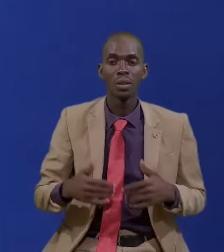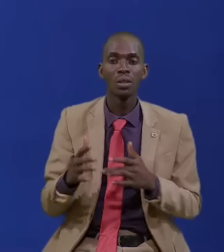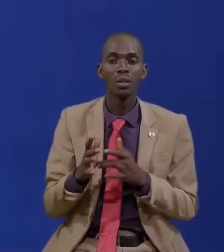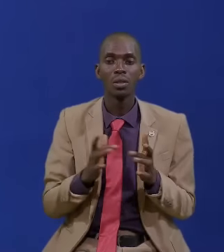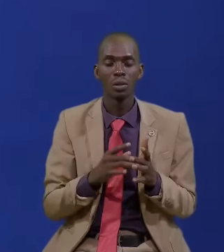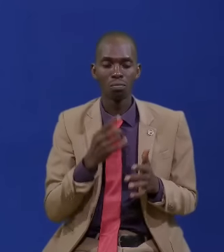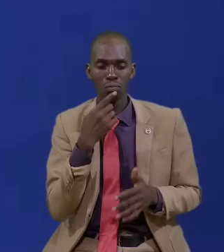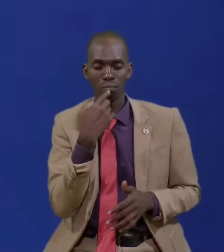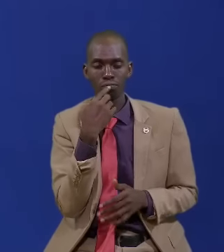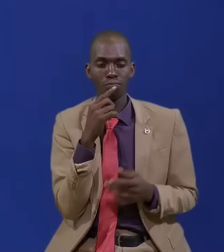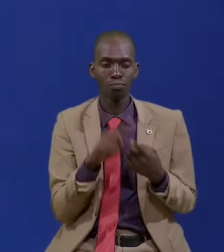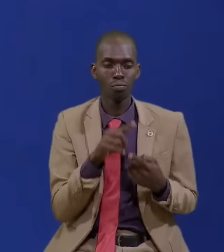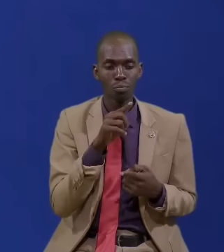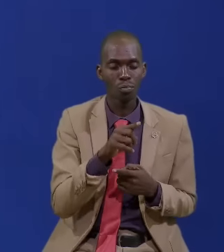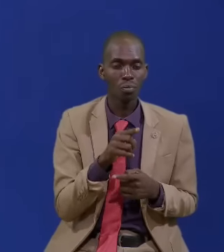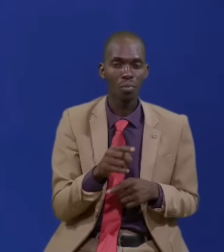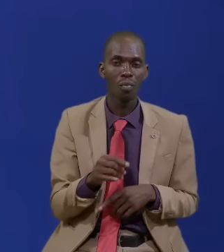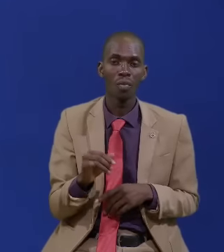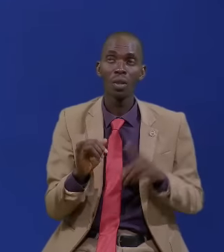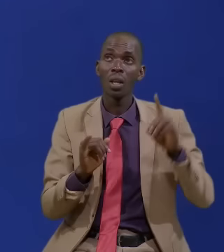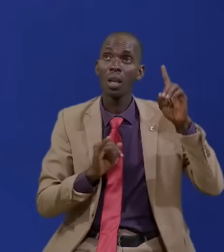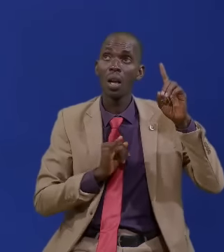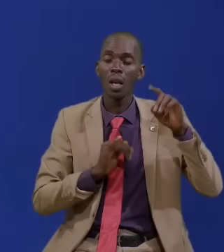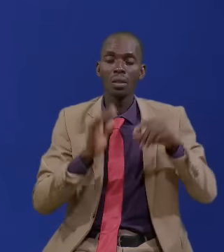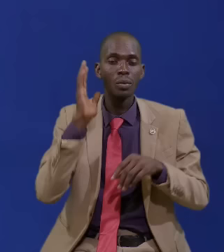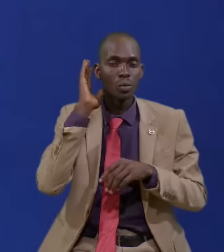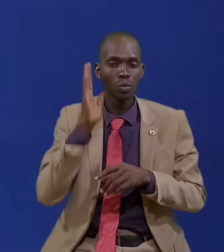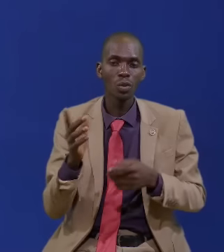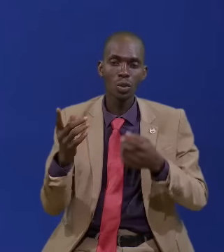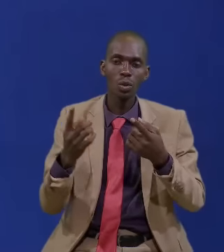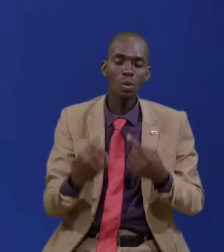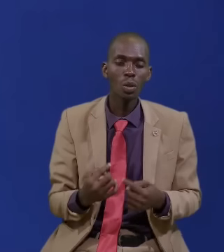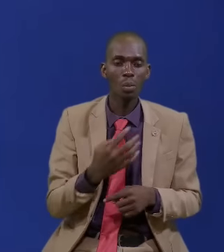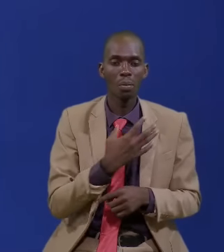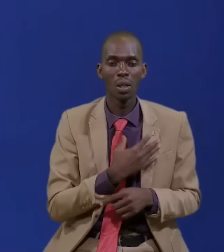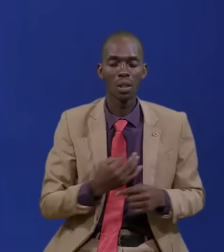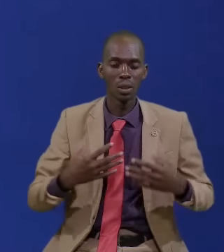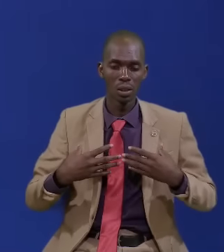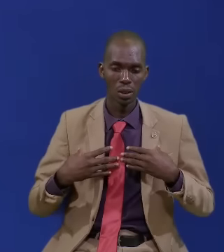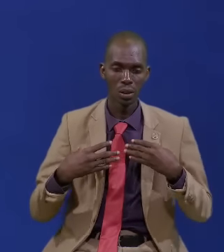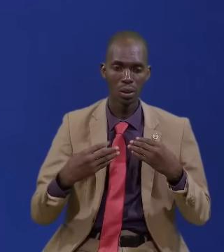him, I will come and heal